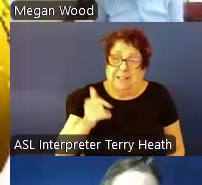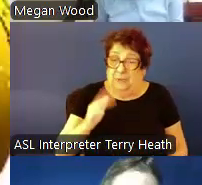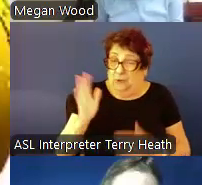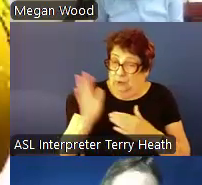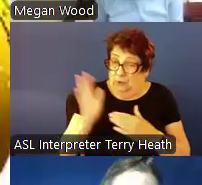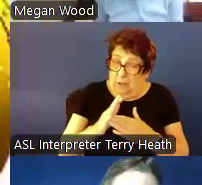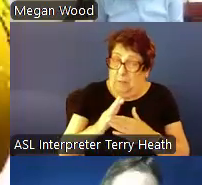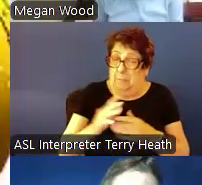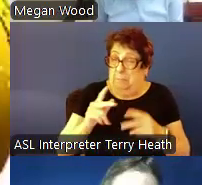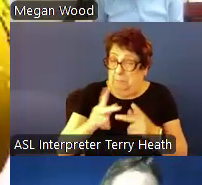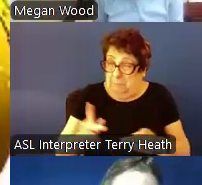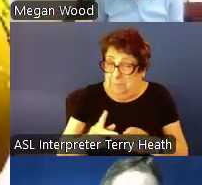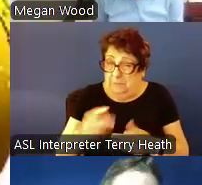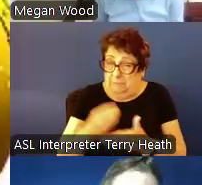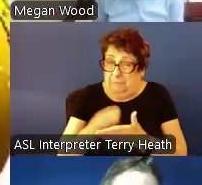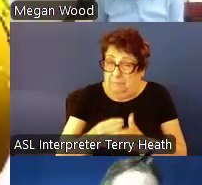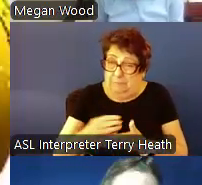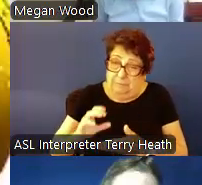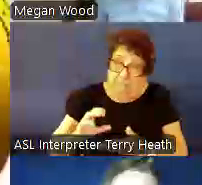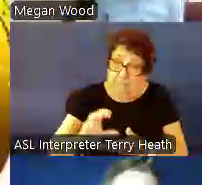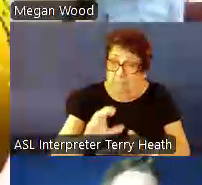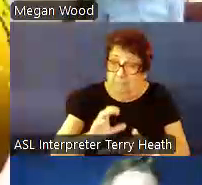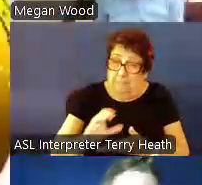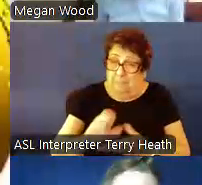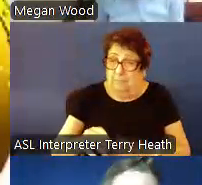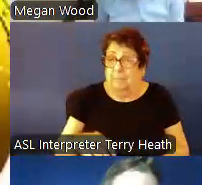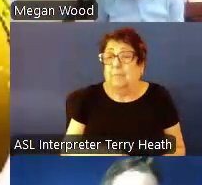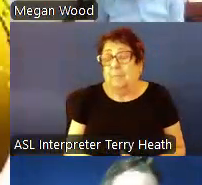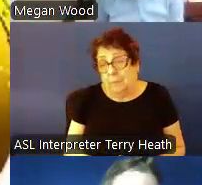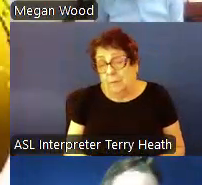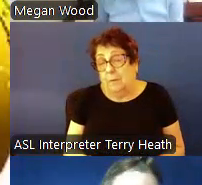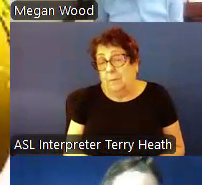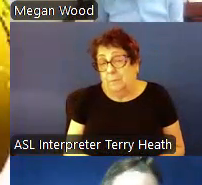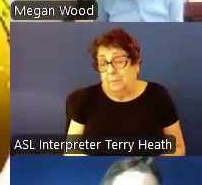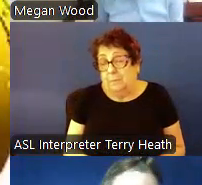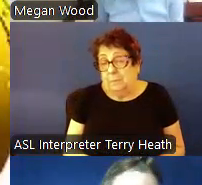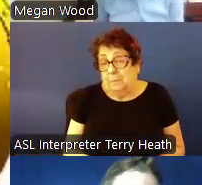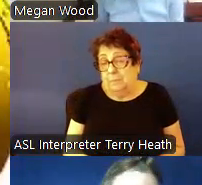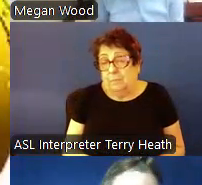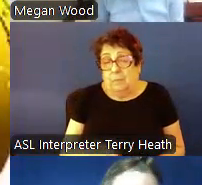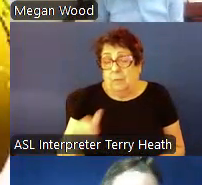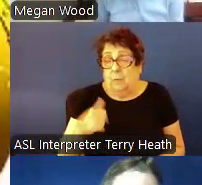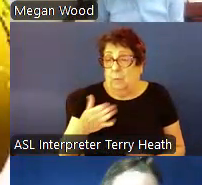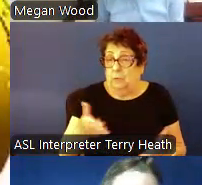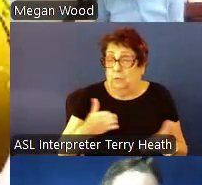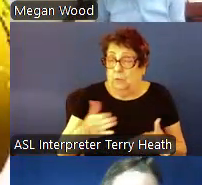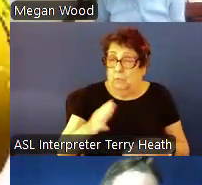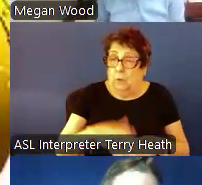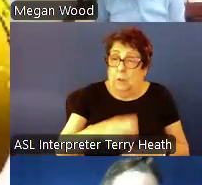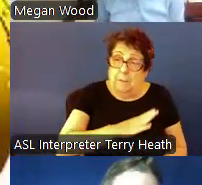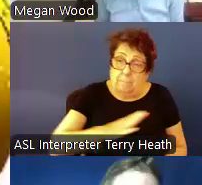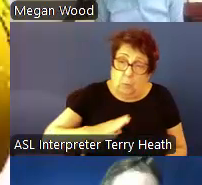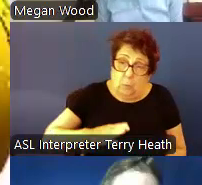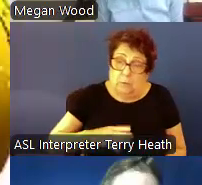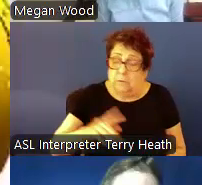programs. And we also have served on boards and task force for things like guardianship